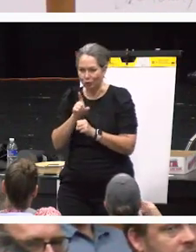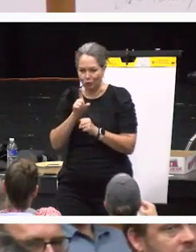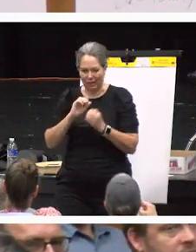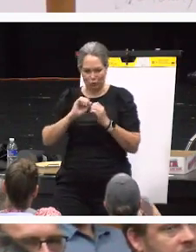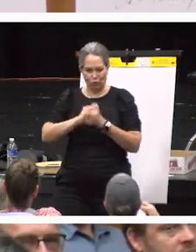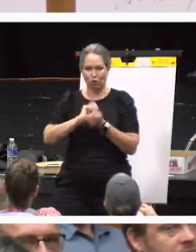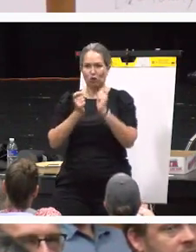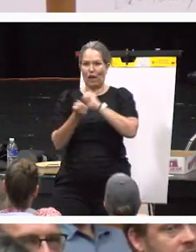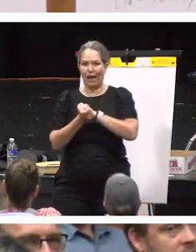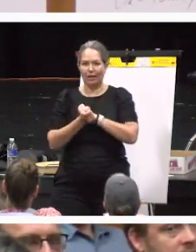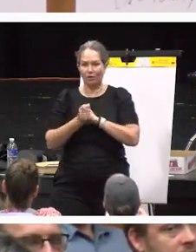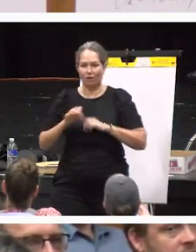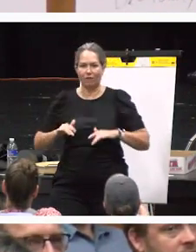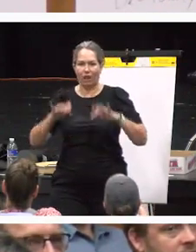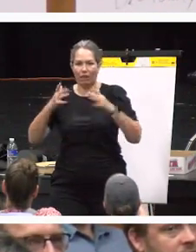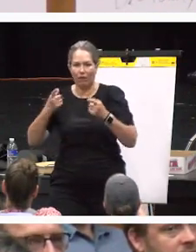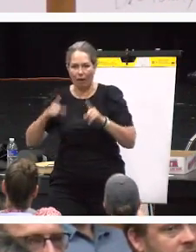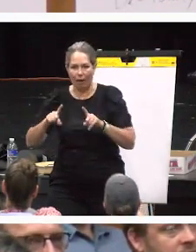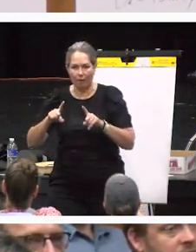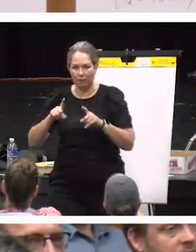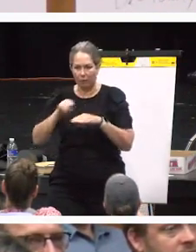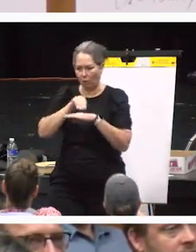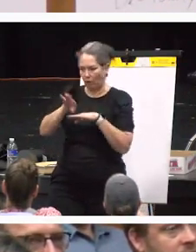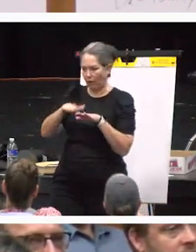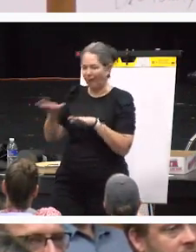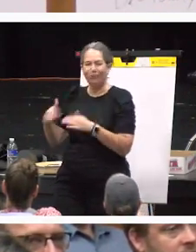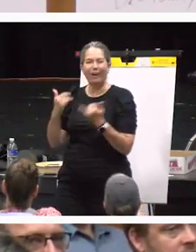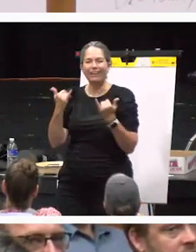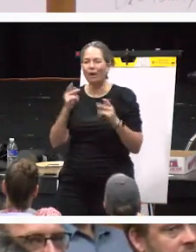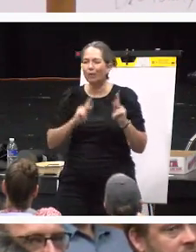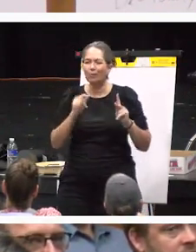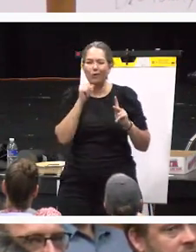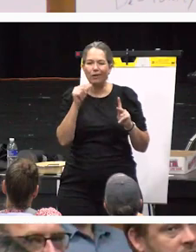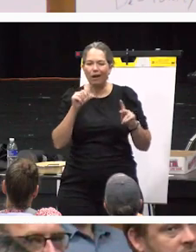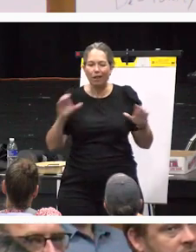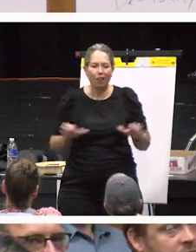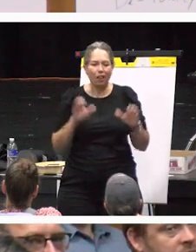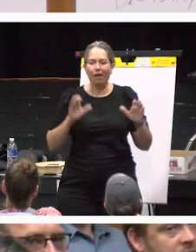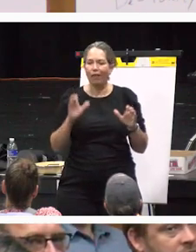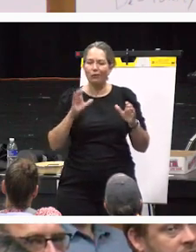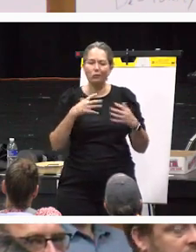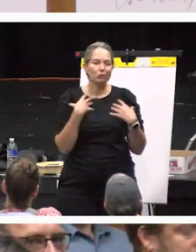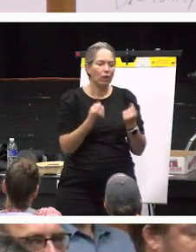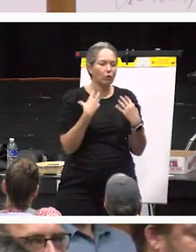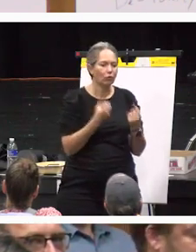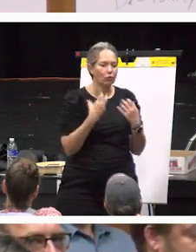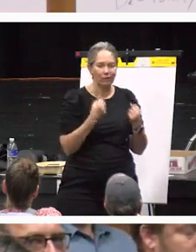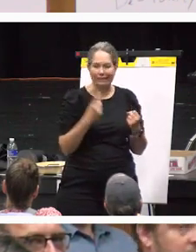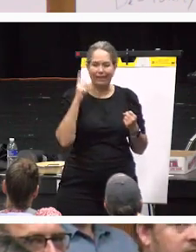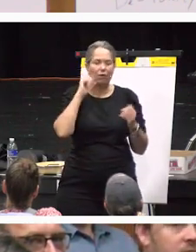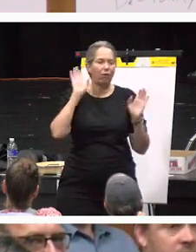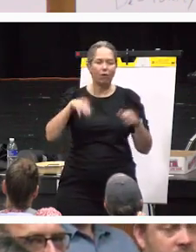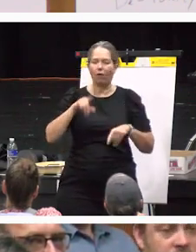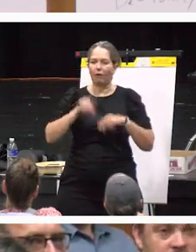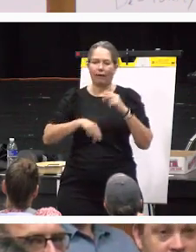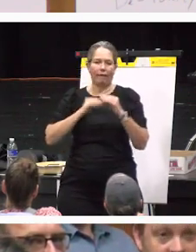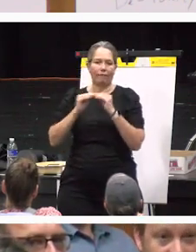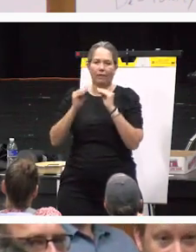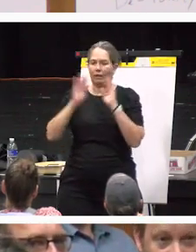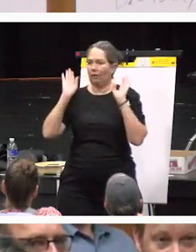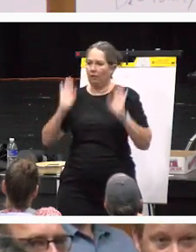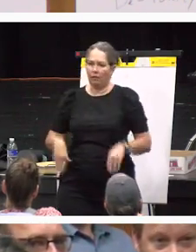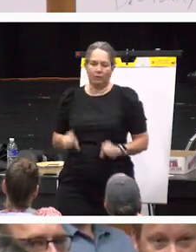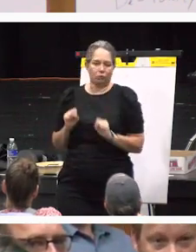and national emergencies forward. Right now, people are not taking actions largely because they feel it's too big a problem, it's beyond them, they can't handle